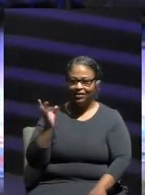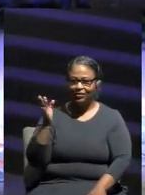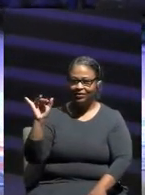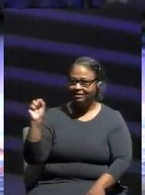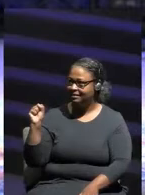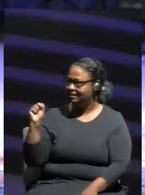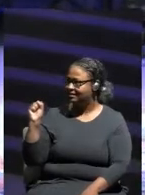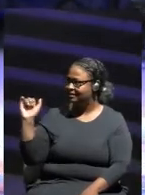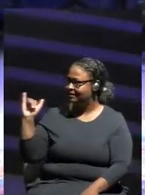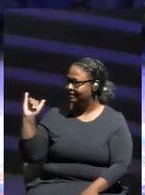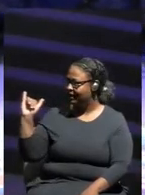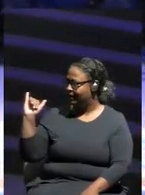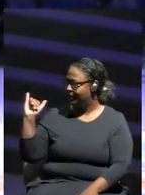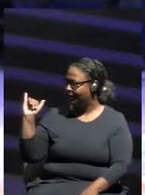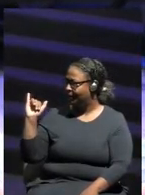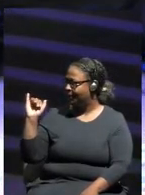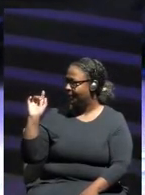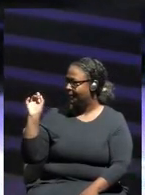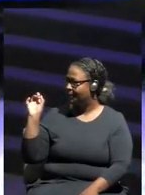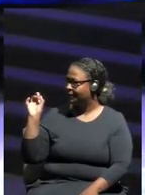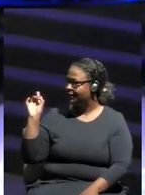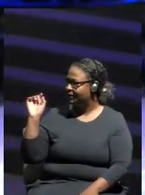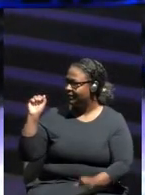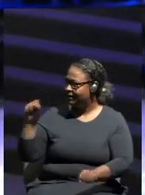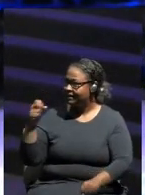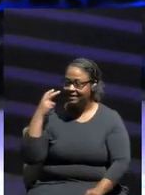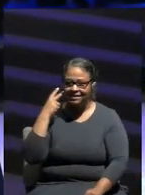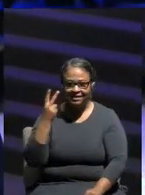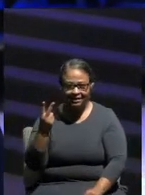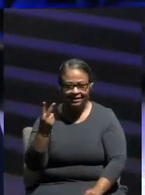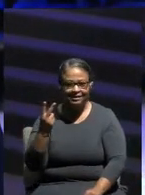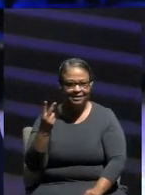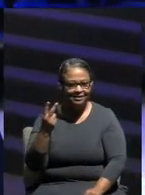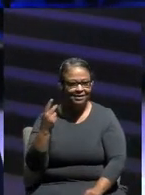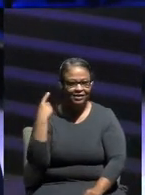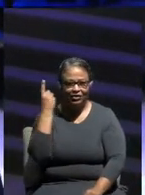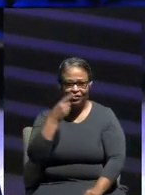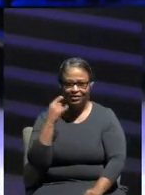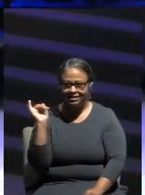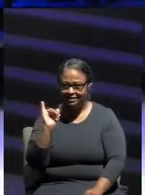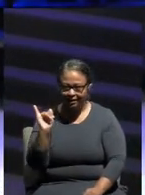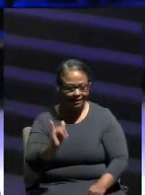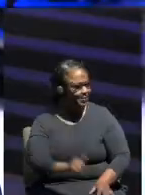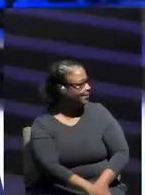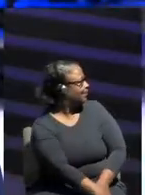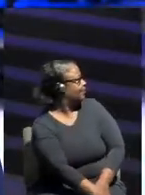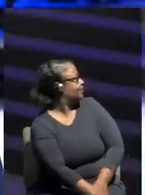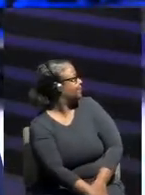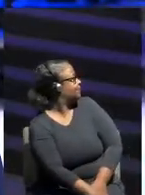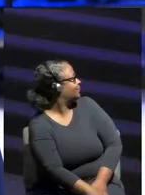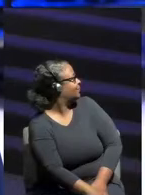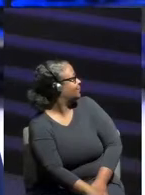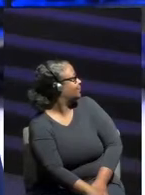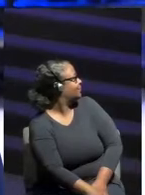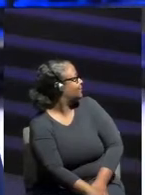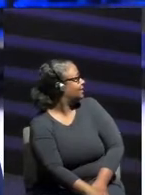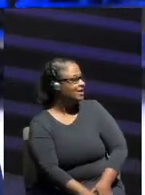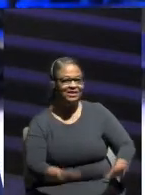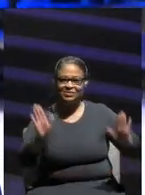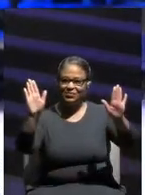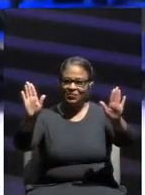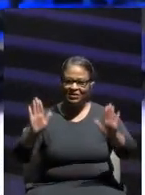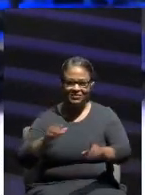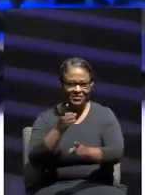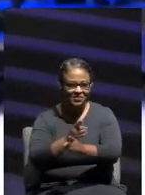Can we get that on the big? Oh yeah, we can get that on the big screen. Yeah, the Chris Titus book. This is the. Isn't that wonderful? Look at